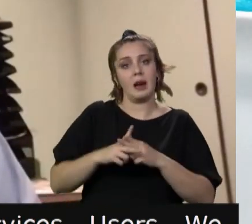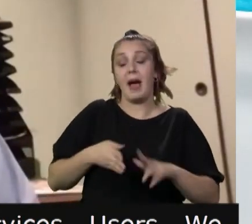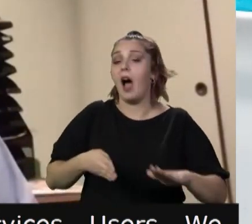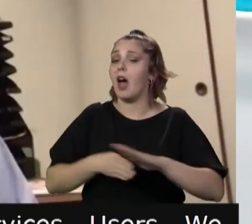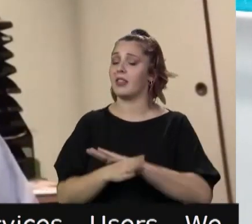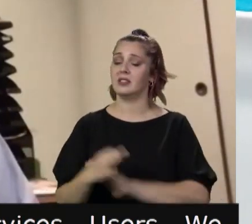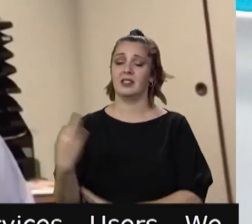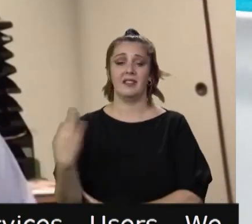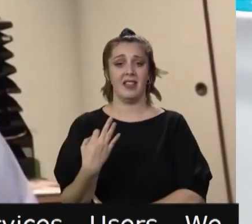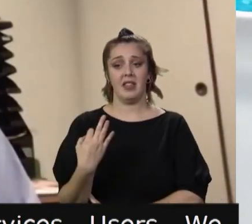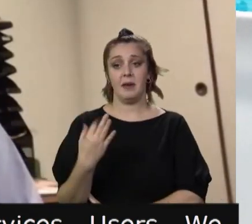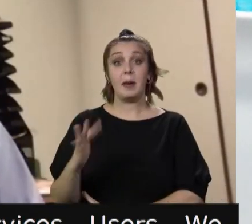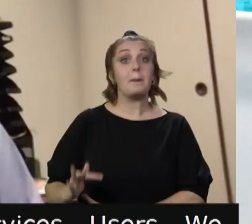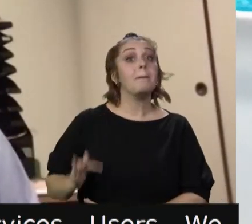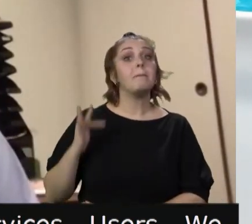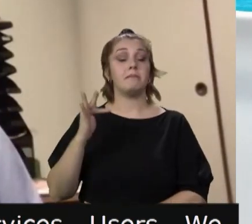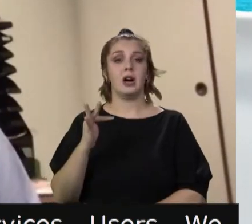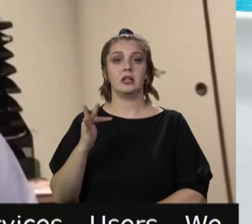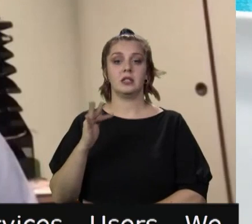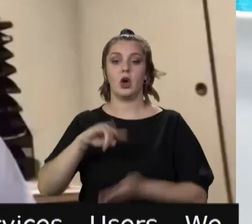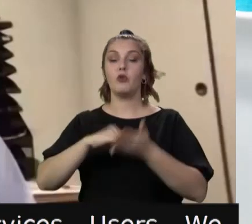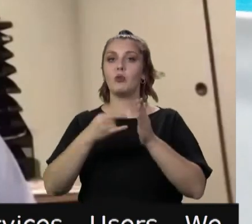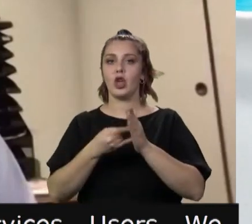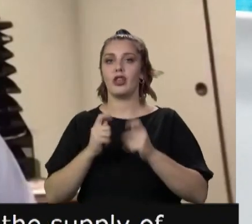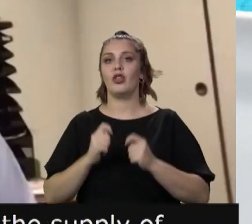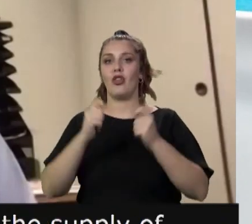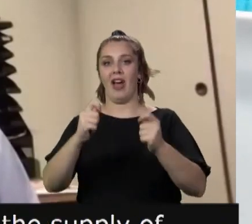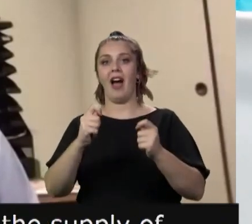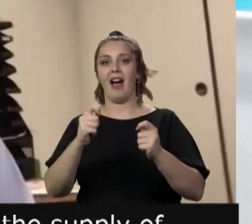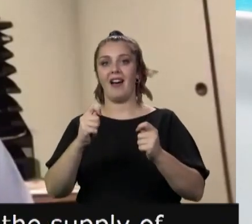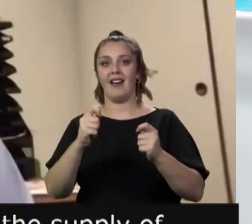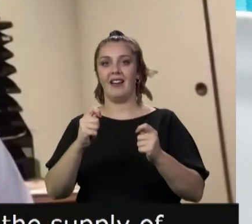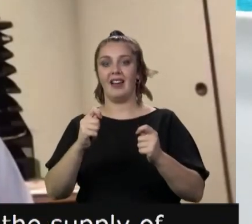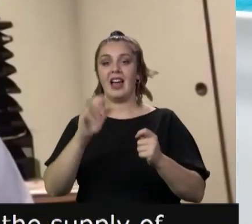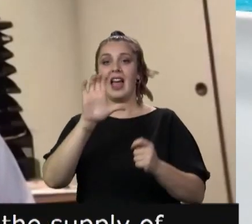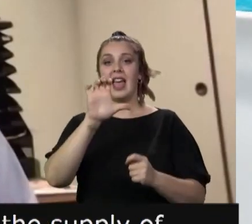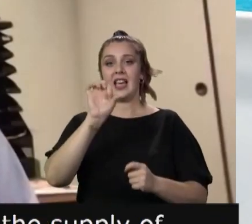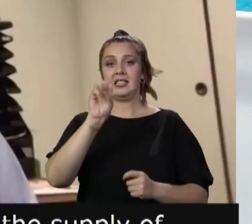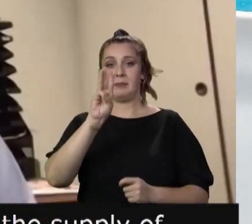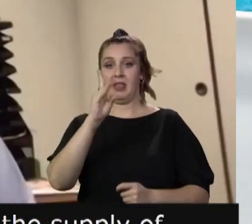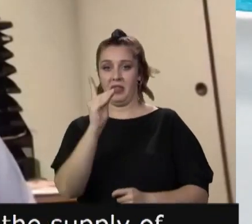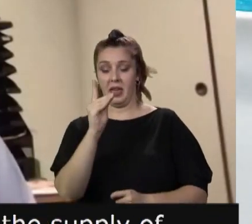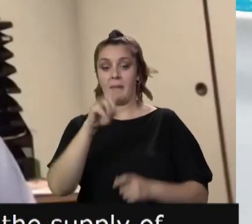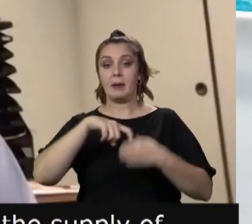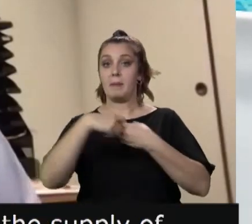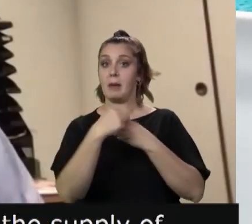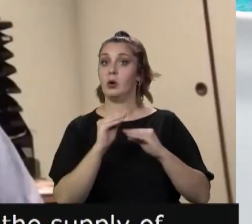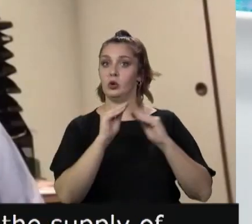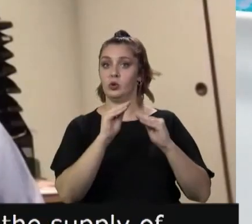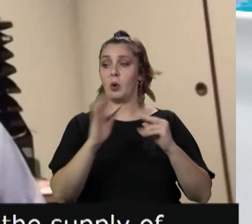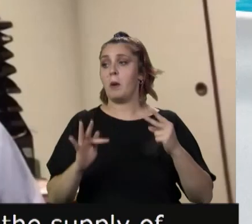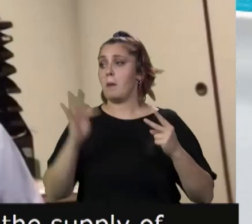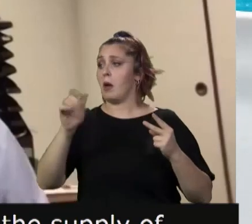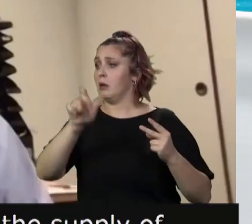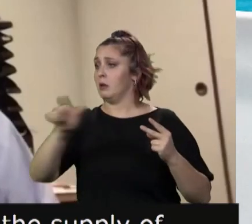the supply of services, and for this, users need to have accessible tools. This project not only offers to